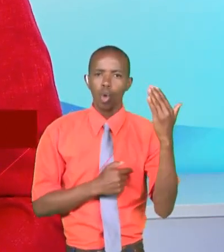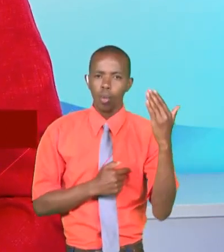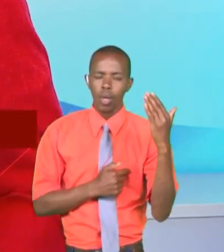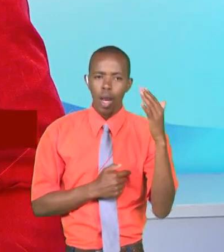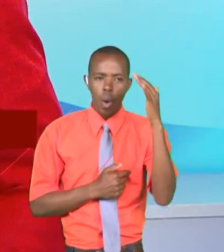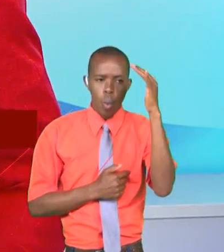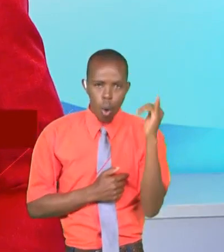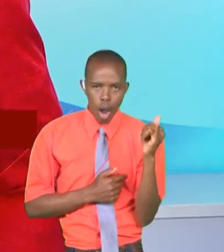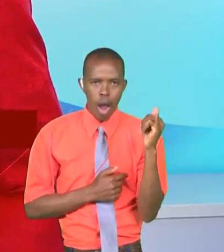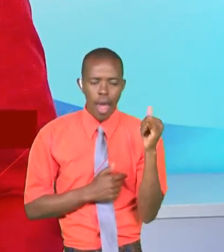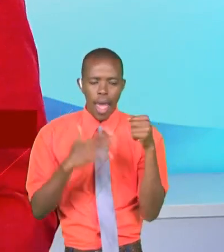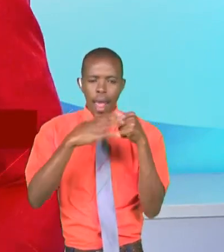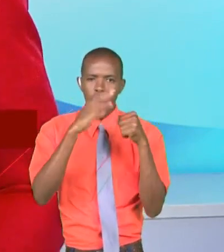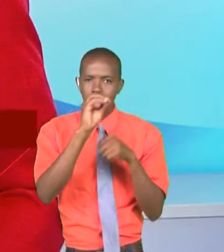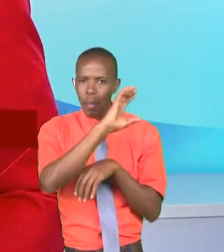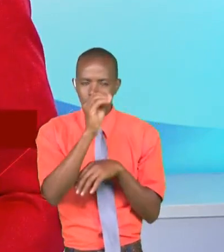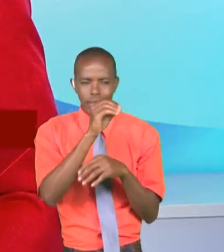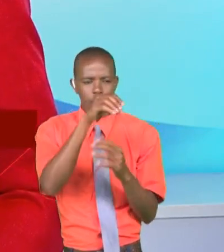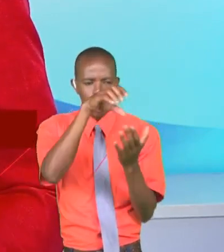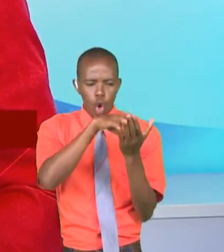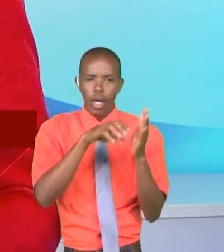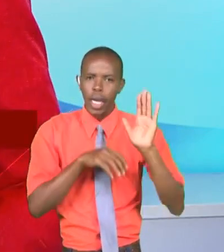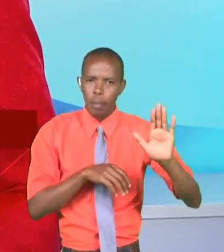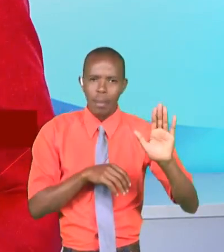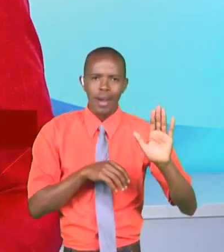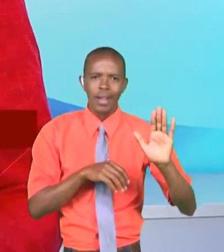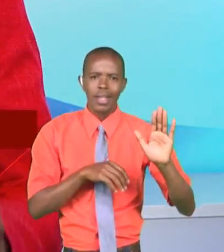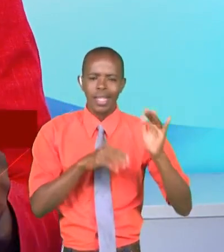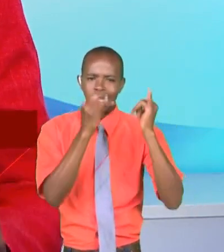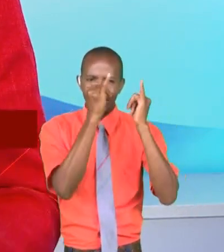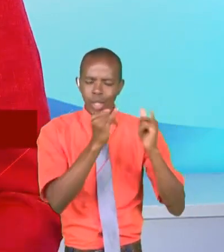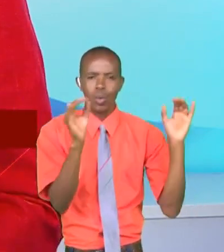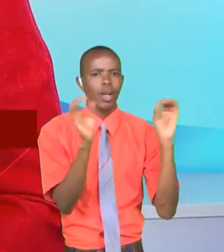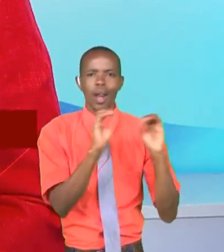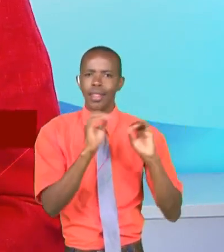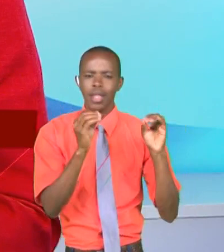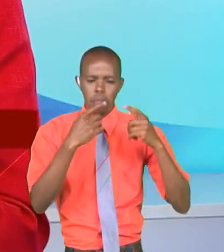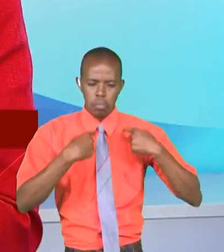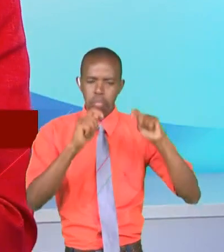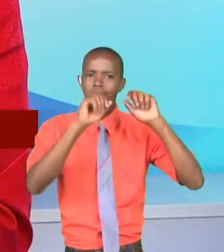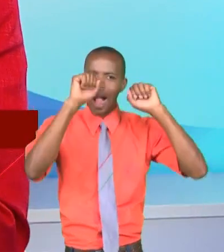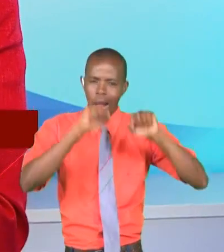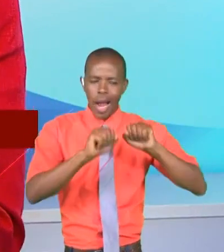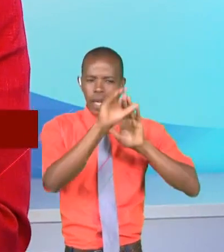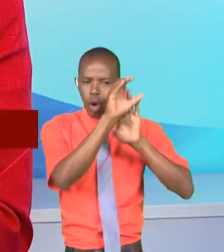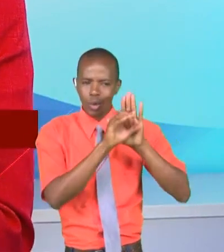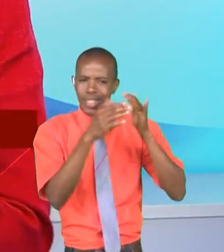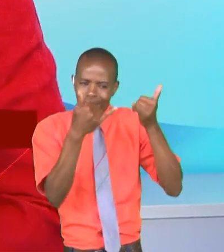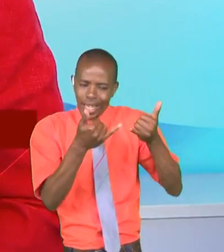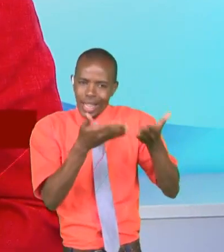Why? Because 90% of its content is nothing new. It can still be implemented in the constitution